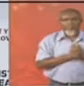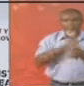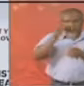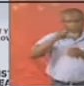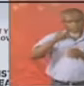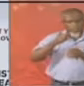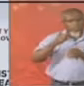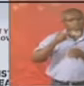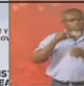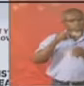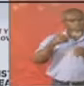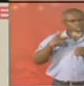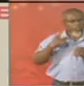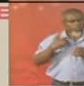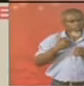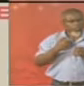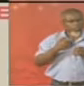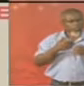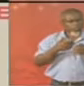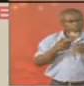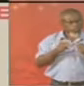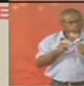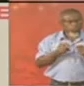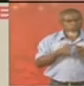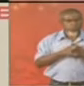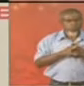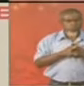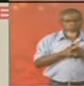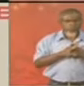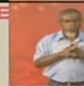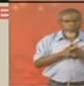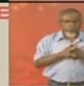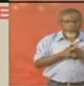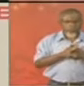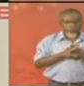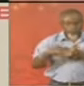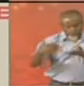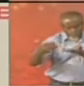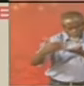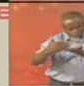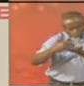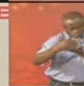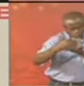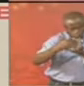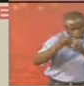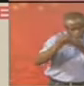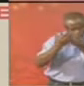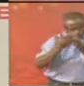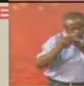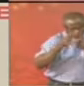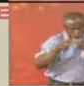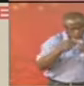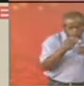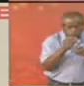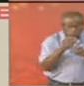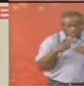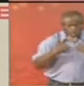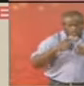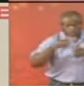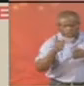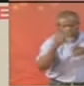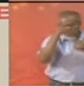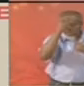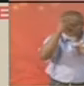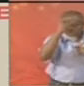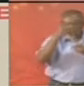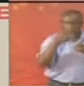have been actively seeking the lists of individuals registered with the various chronic disease clinics, at least